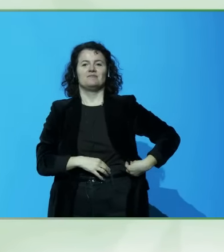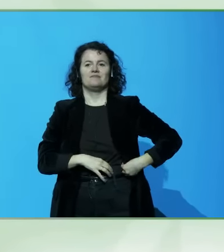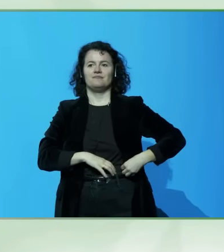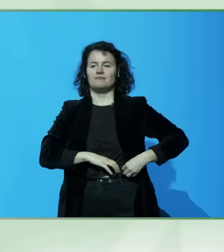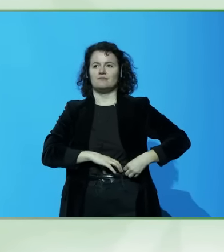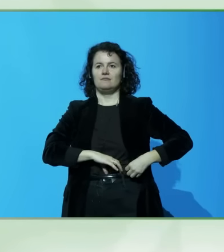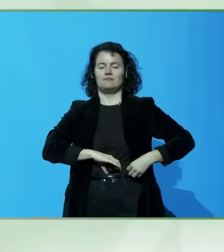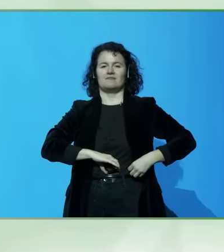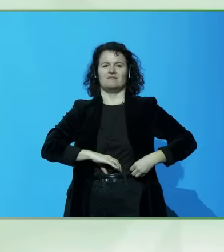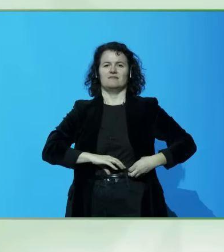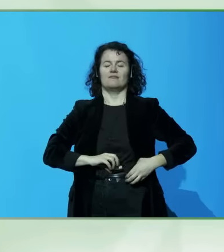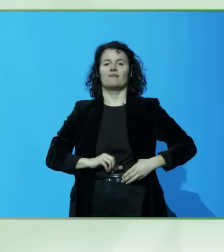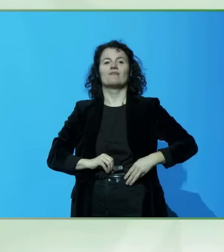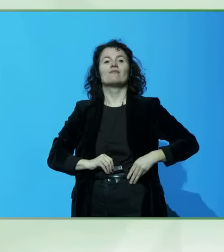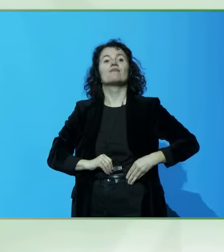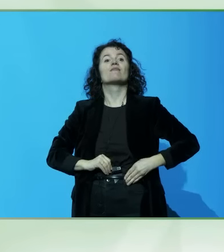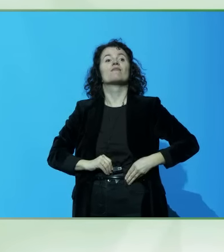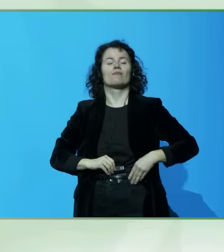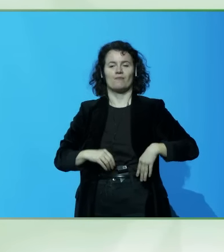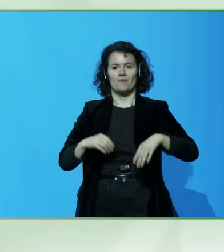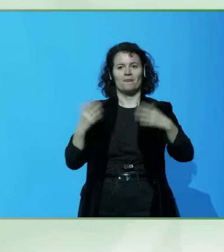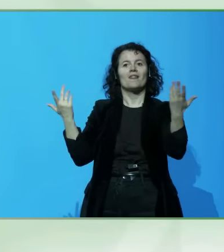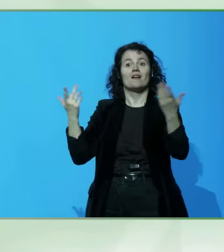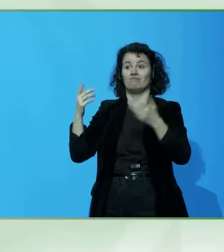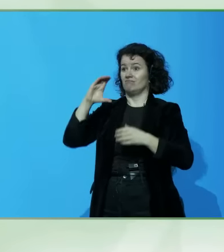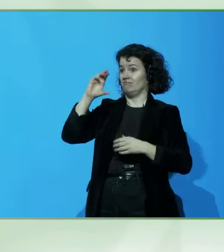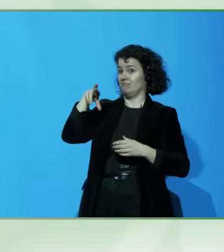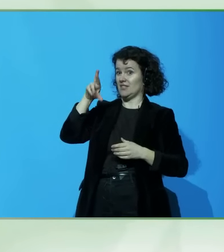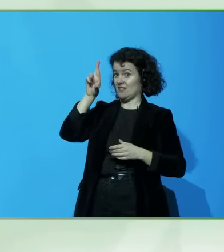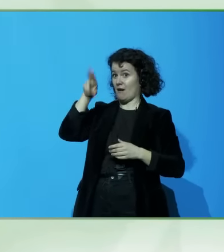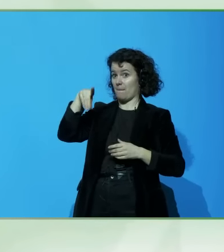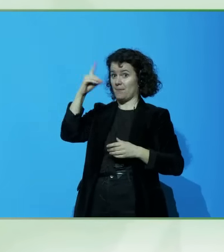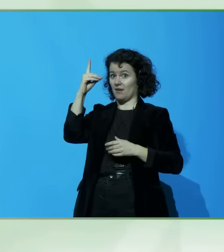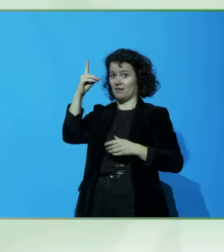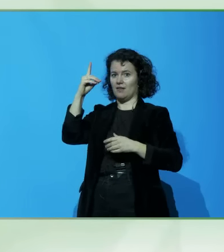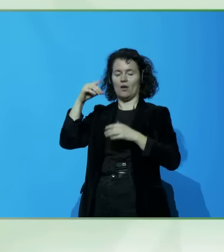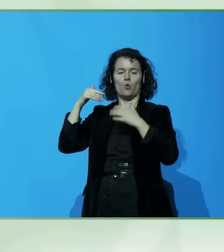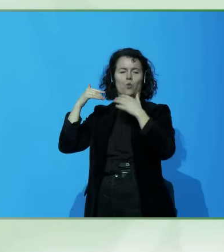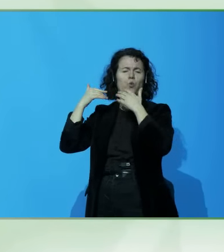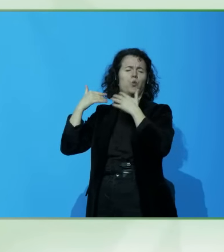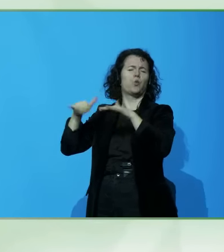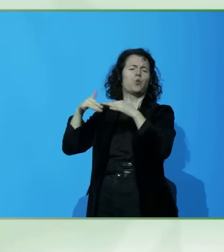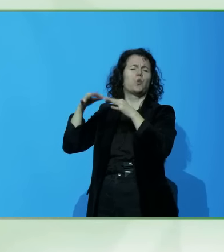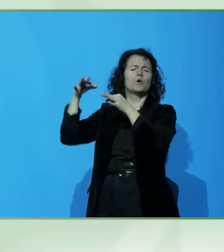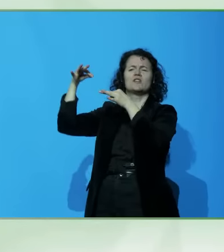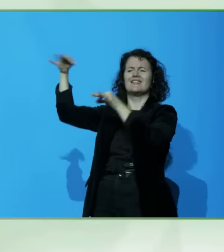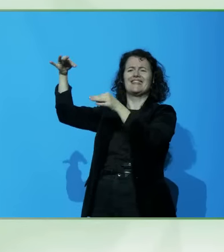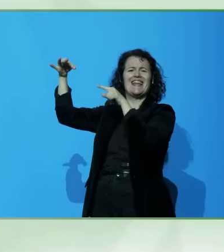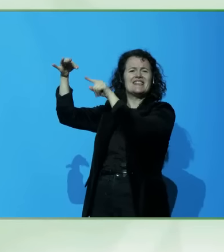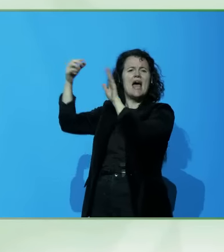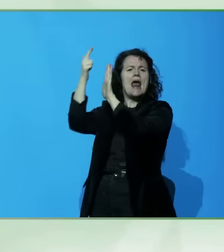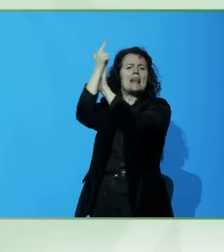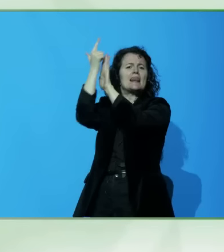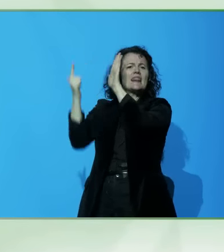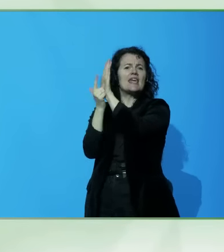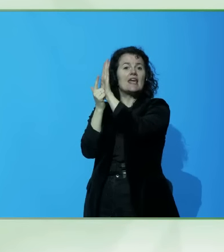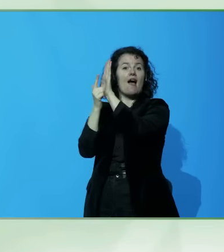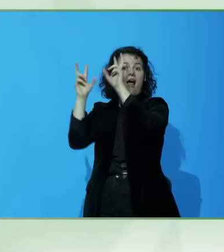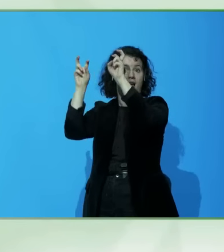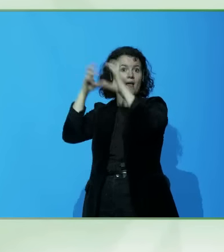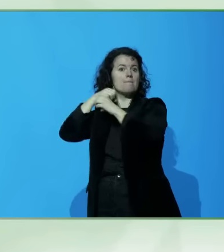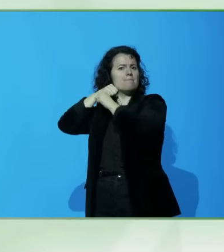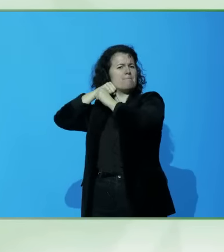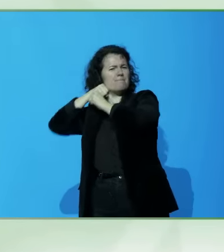The convention was and is a landmark treaty. It was the first legally binding international instrument to set clear standards